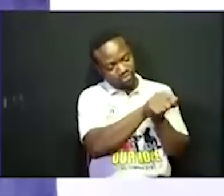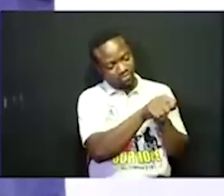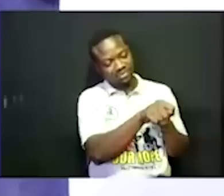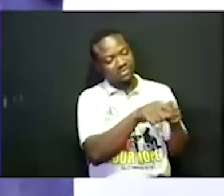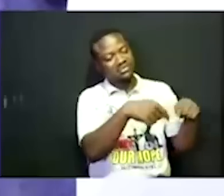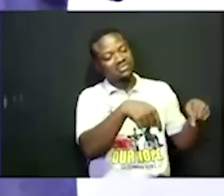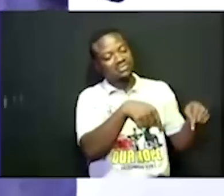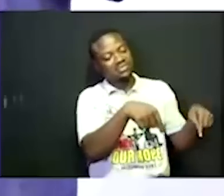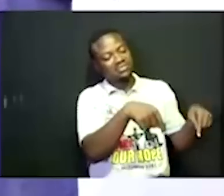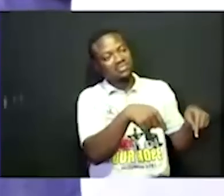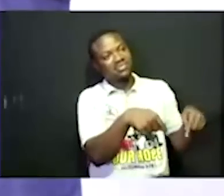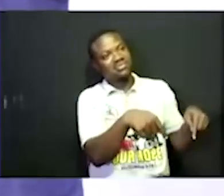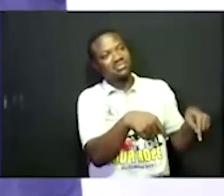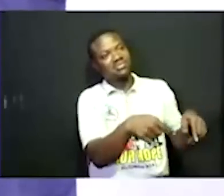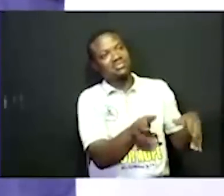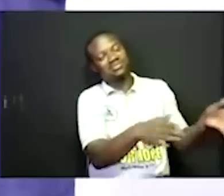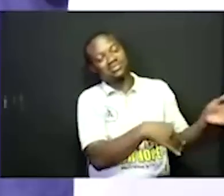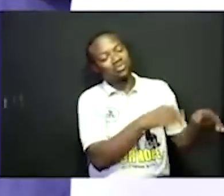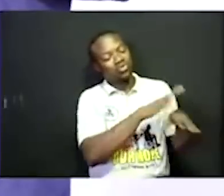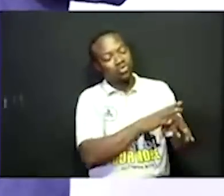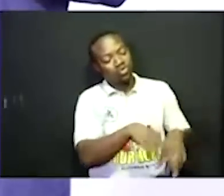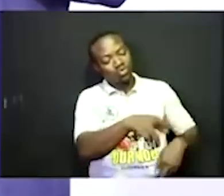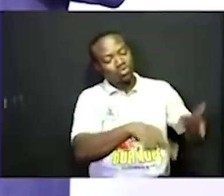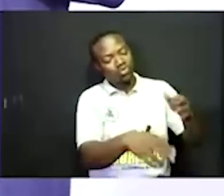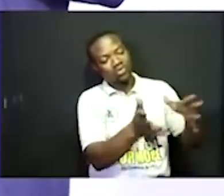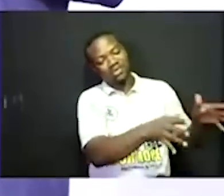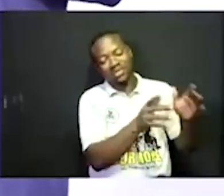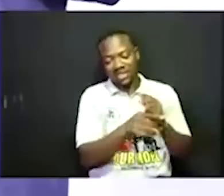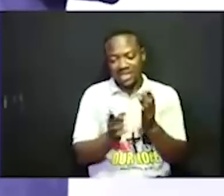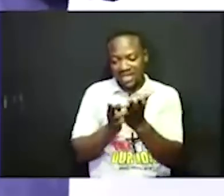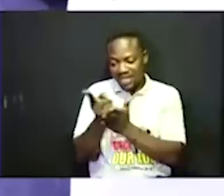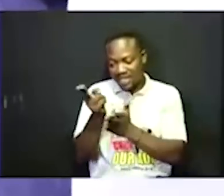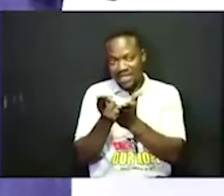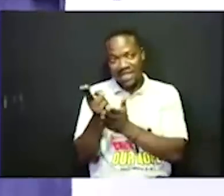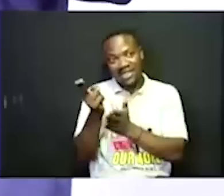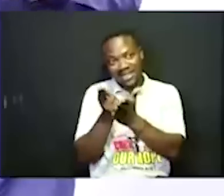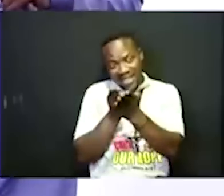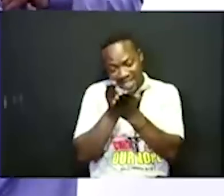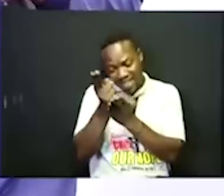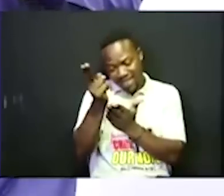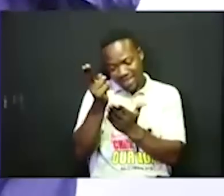cannot enter. Truth is falling on the street, and honest people do not have space.